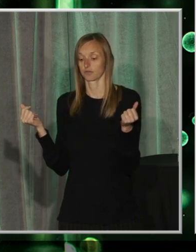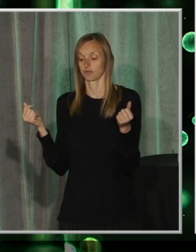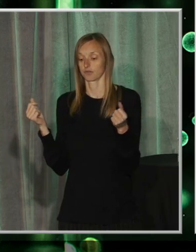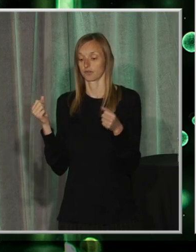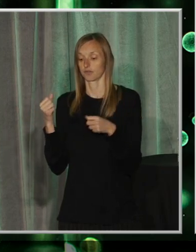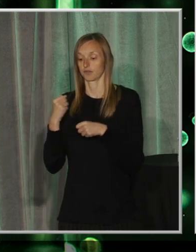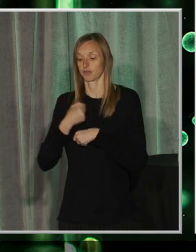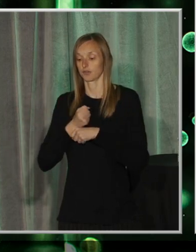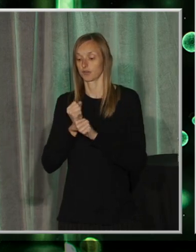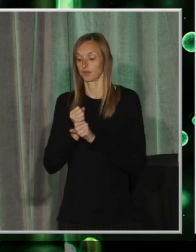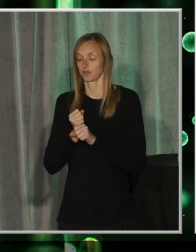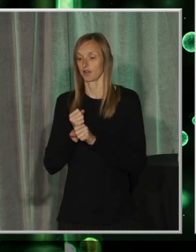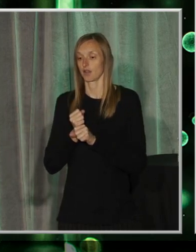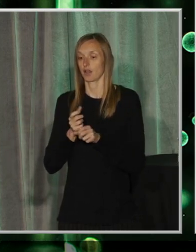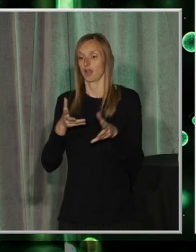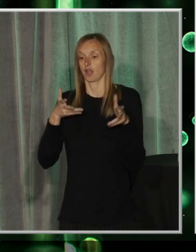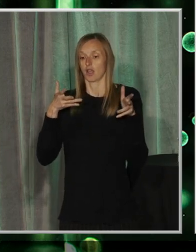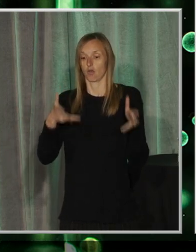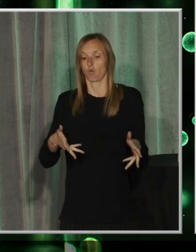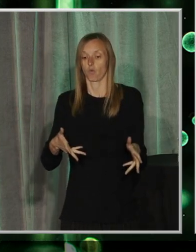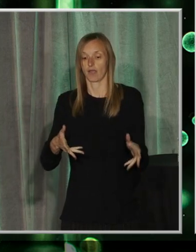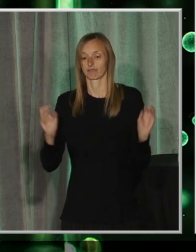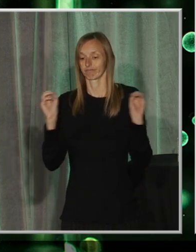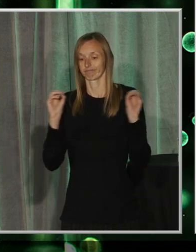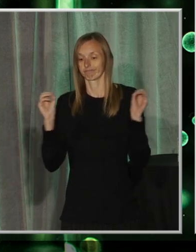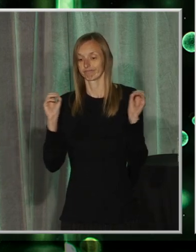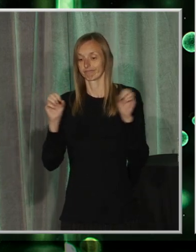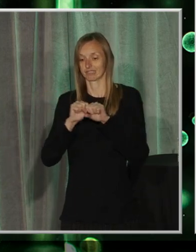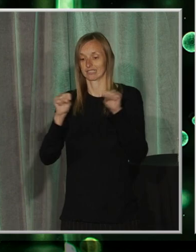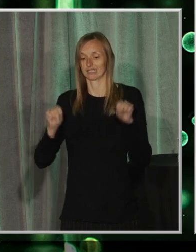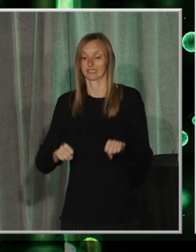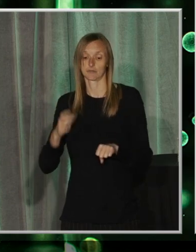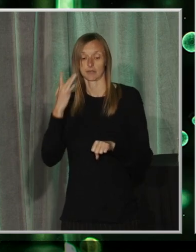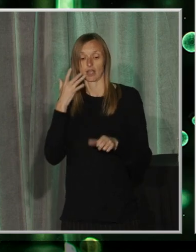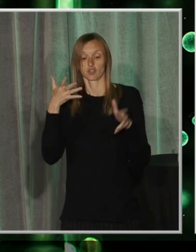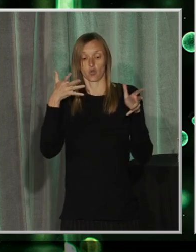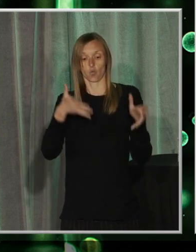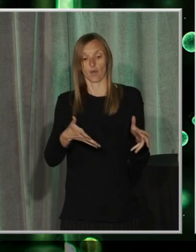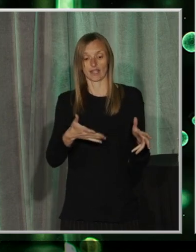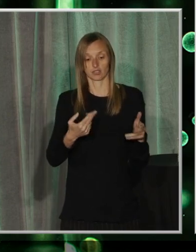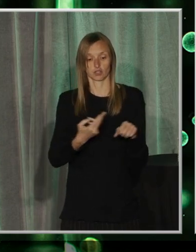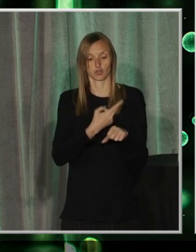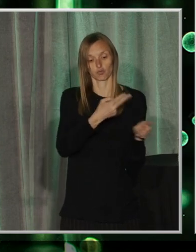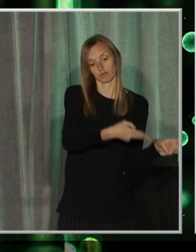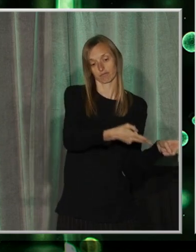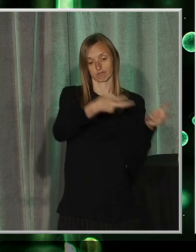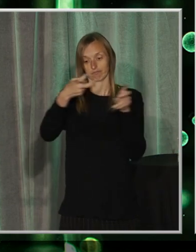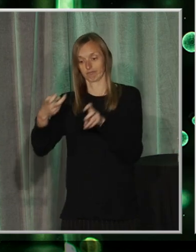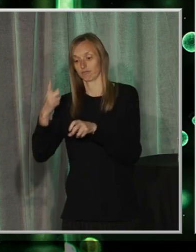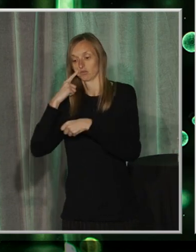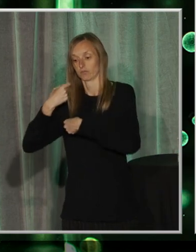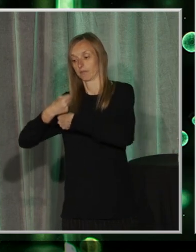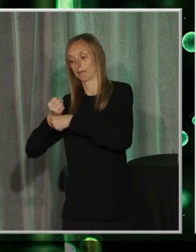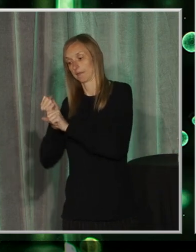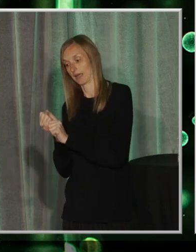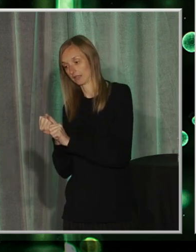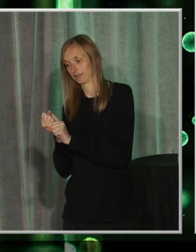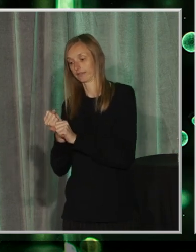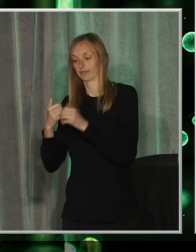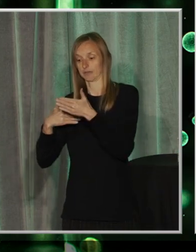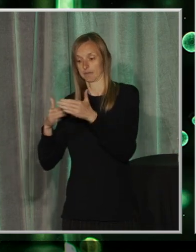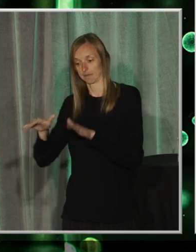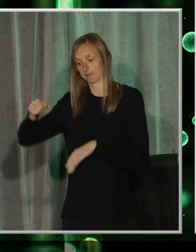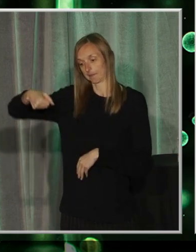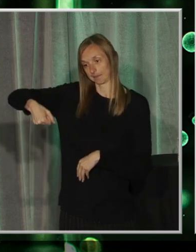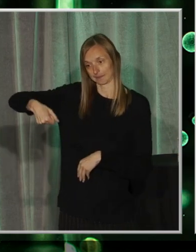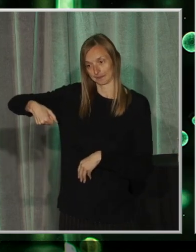a waste-free system because the waste will again be used as our inputs to provide other the packages, as